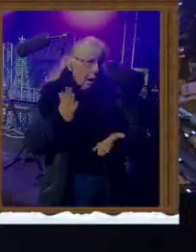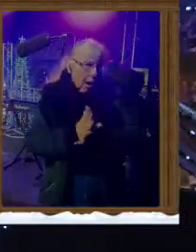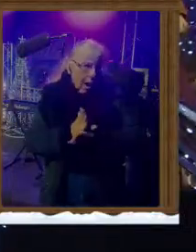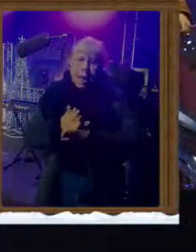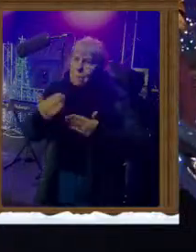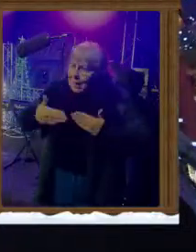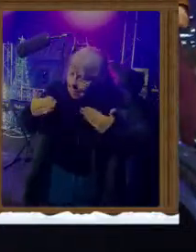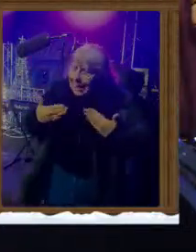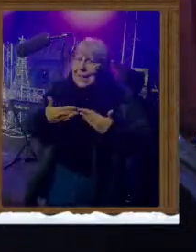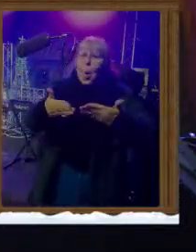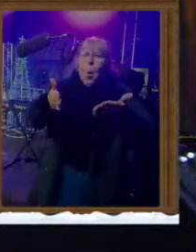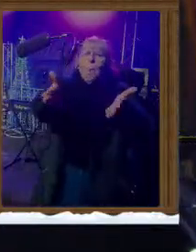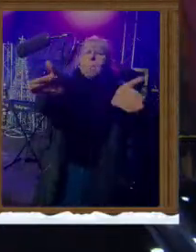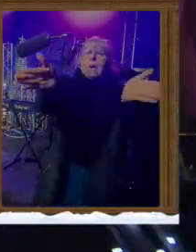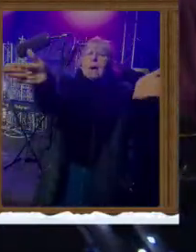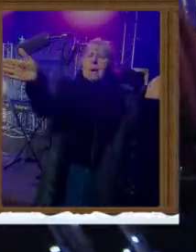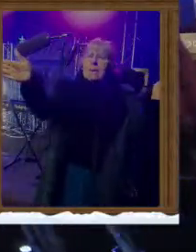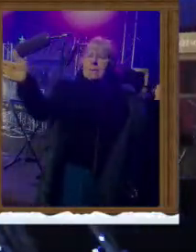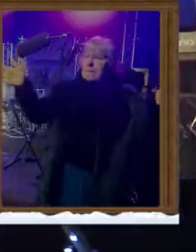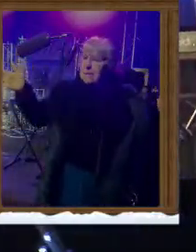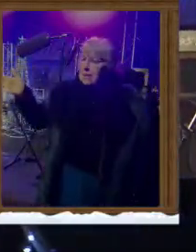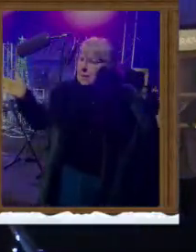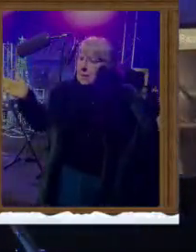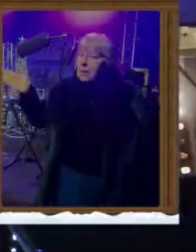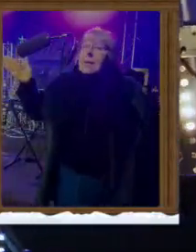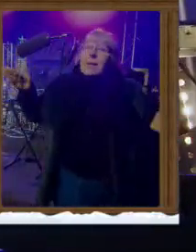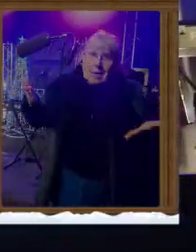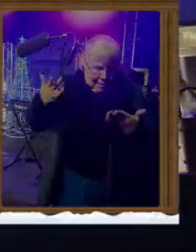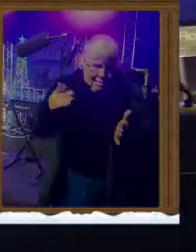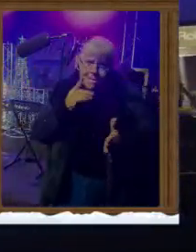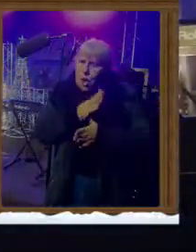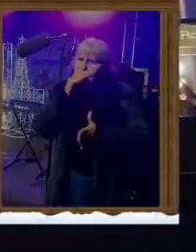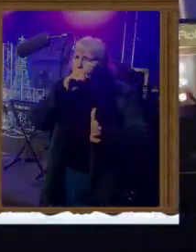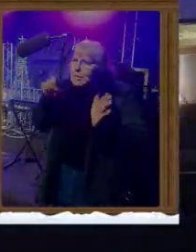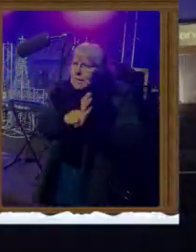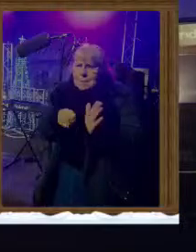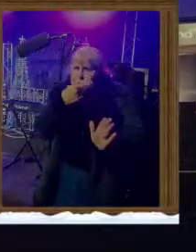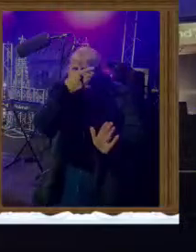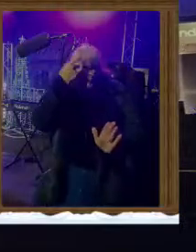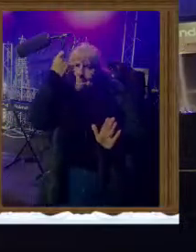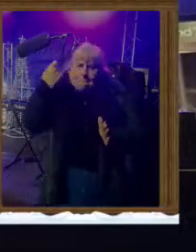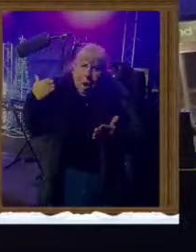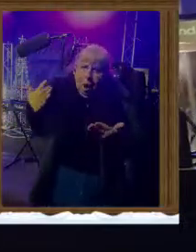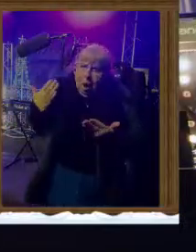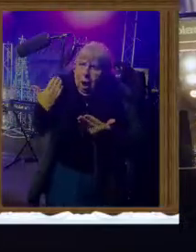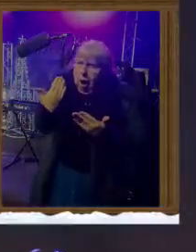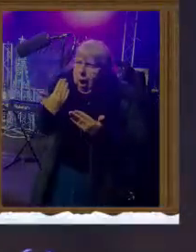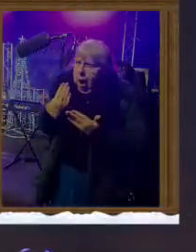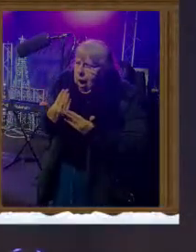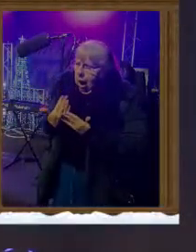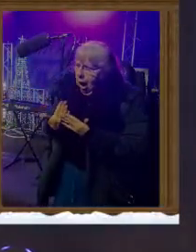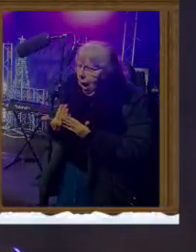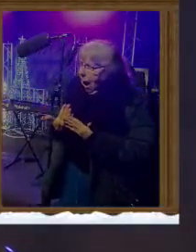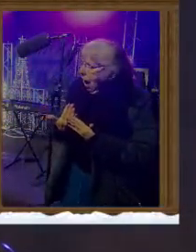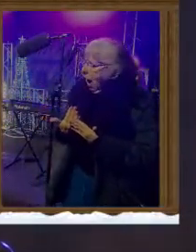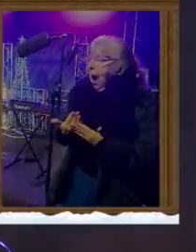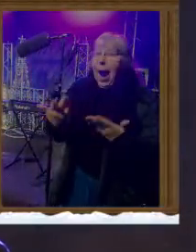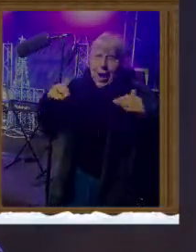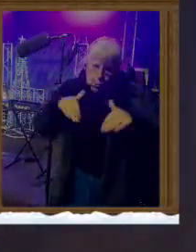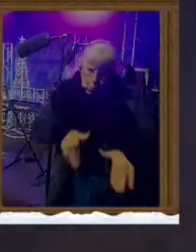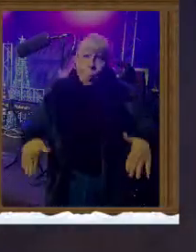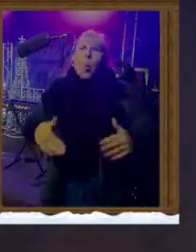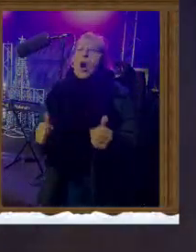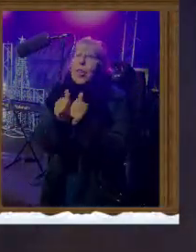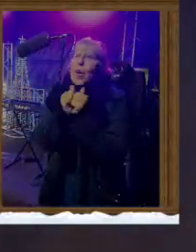opened up the gates. It's the first Christmas I remember to date, and it's already worth the